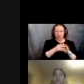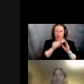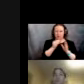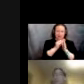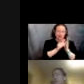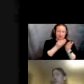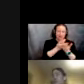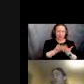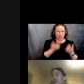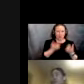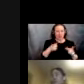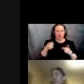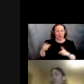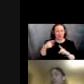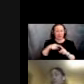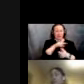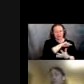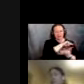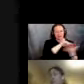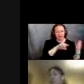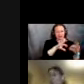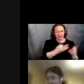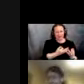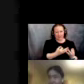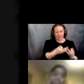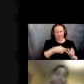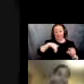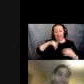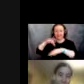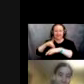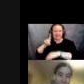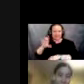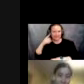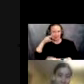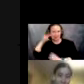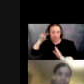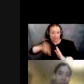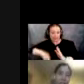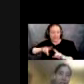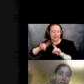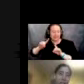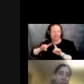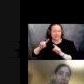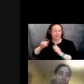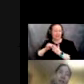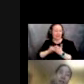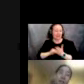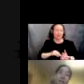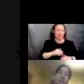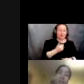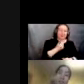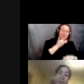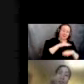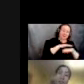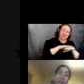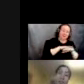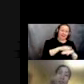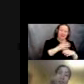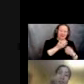I unfortunately haven't gotten to DC yet to look at all these records. So there's very little, and a lot of it